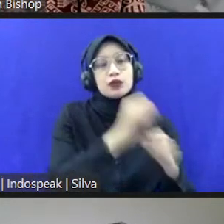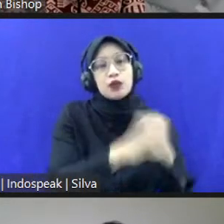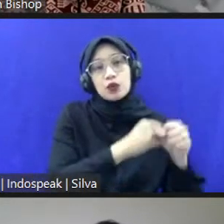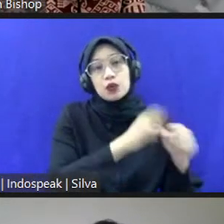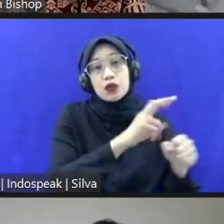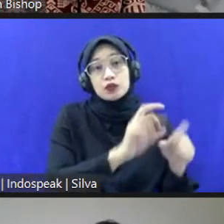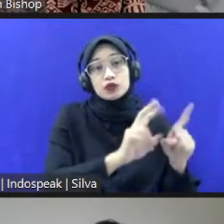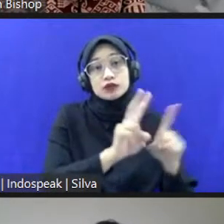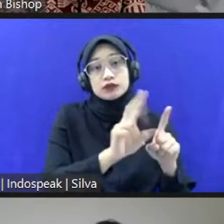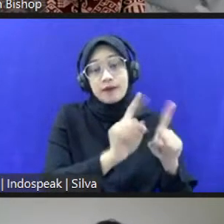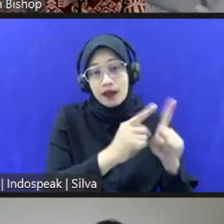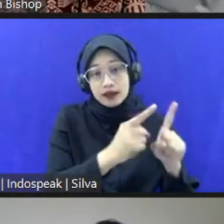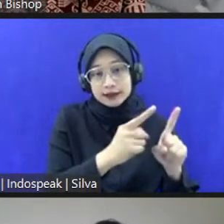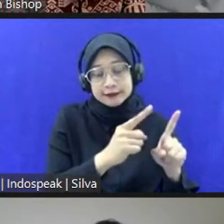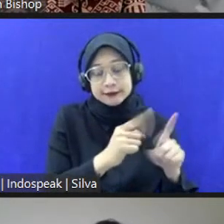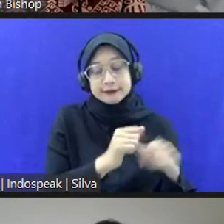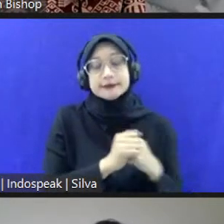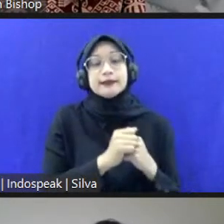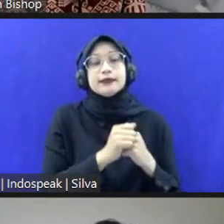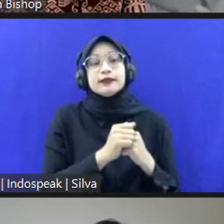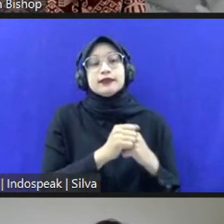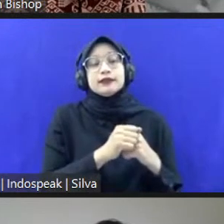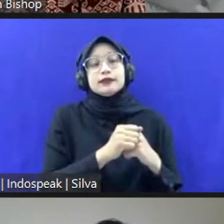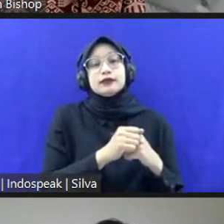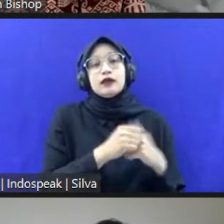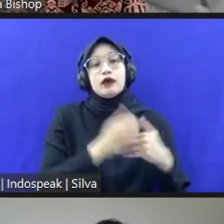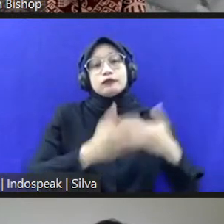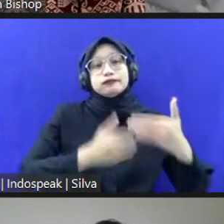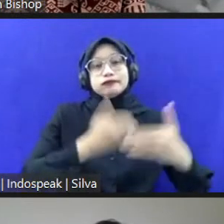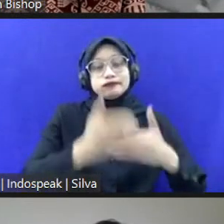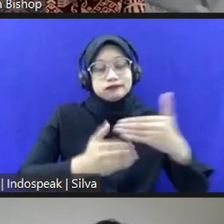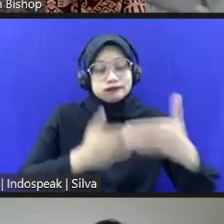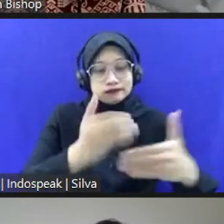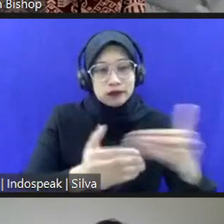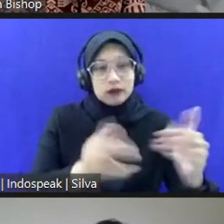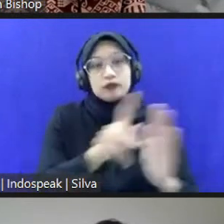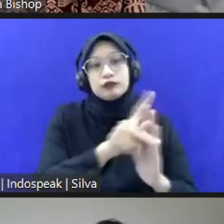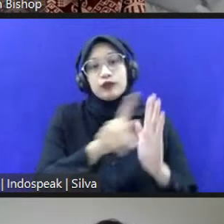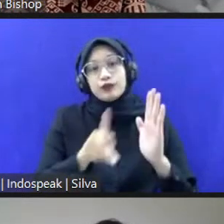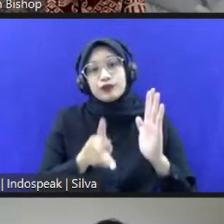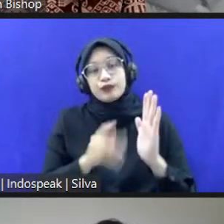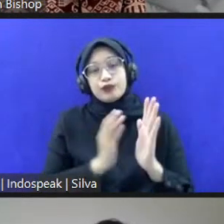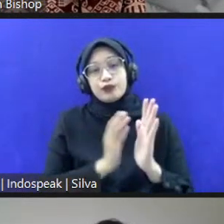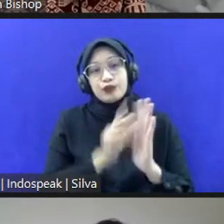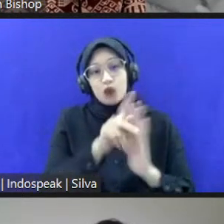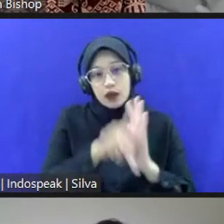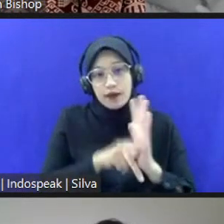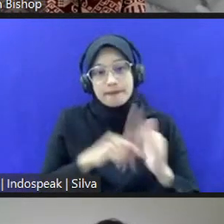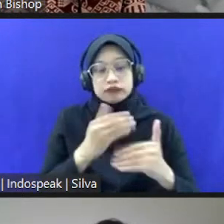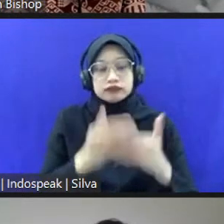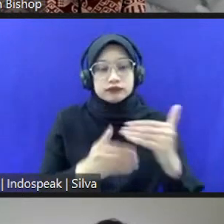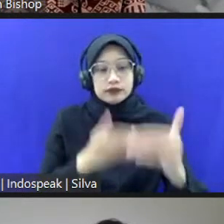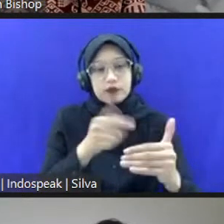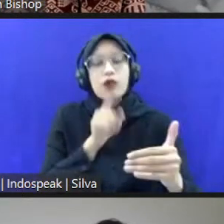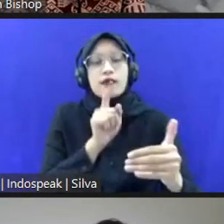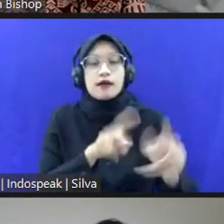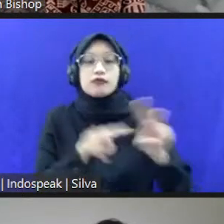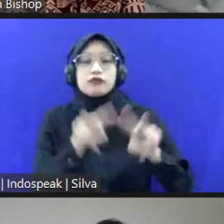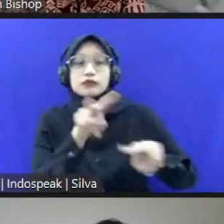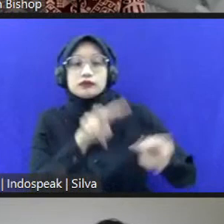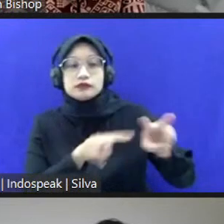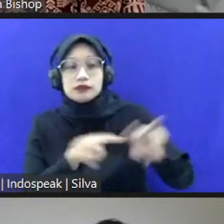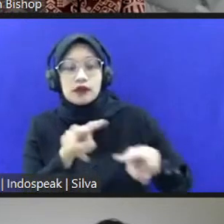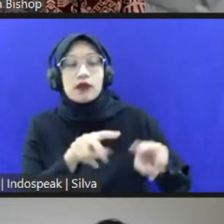And continuously during the different phases of the project, there are measures,